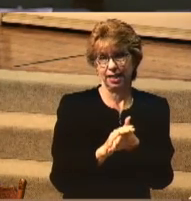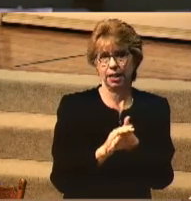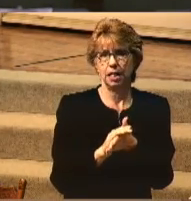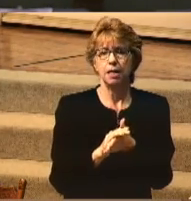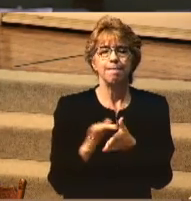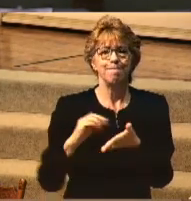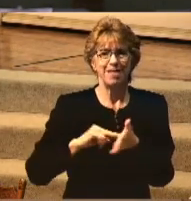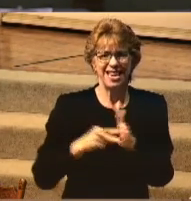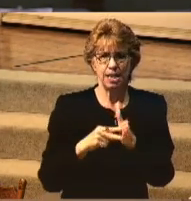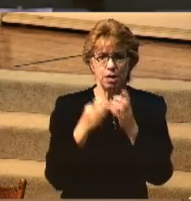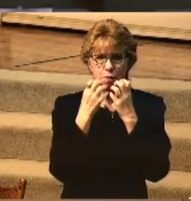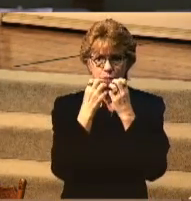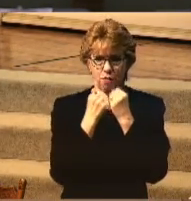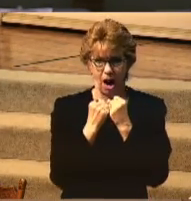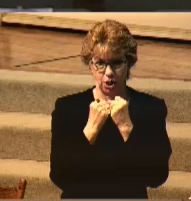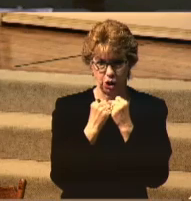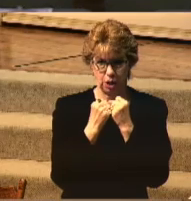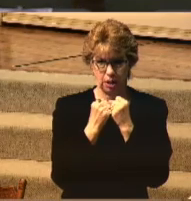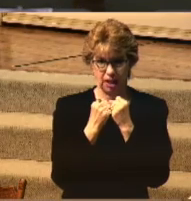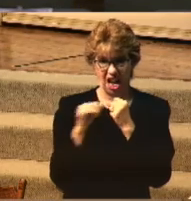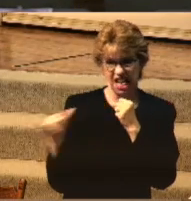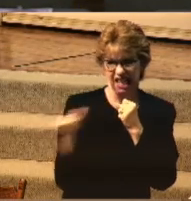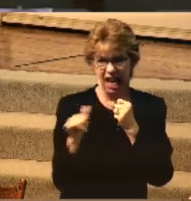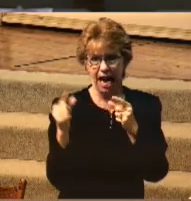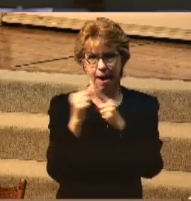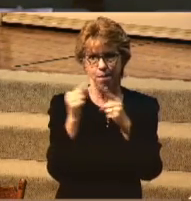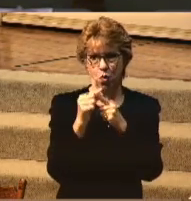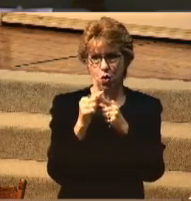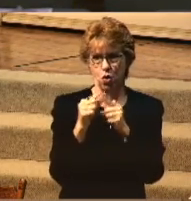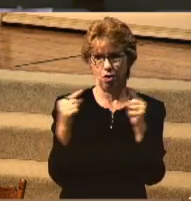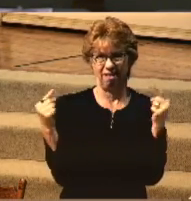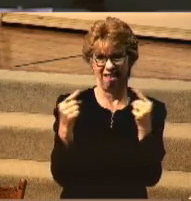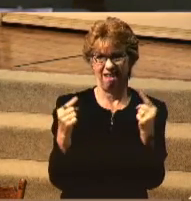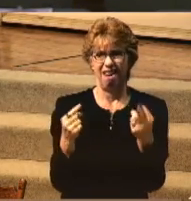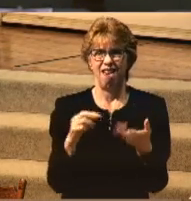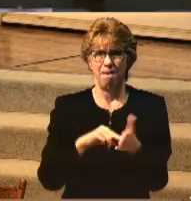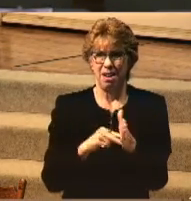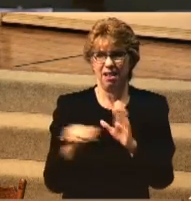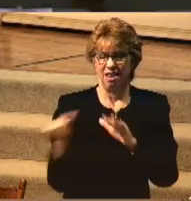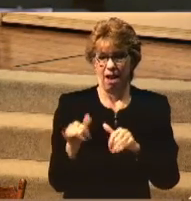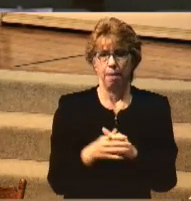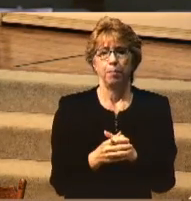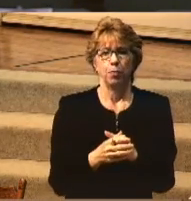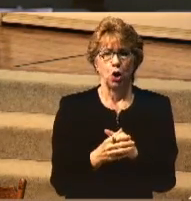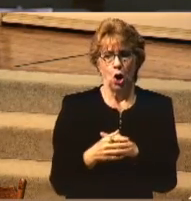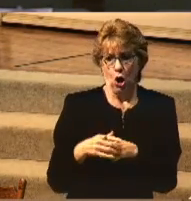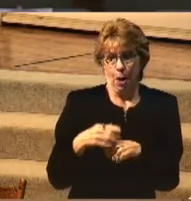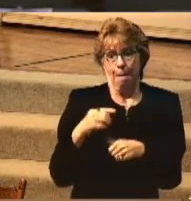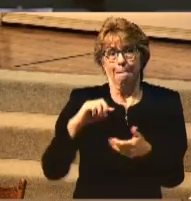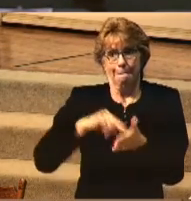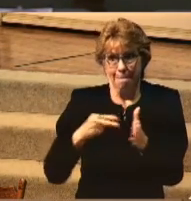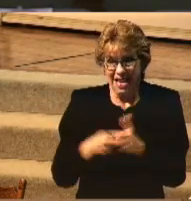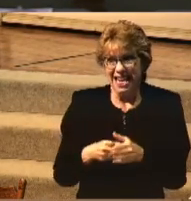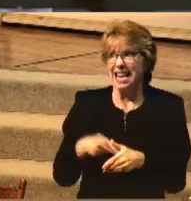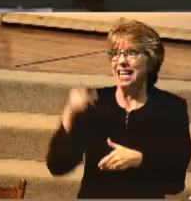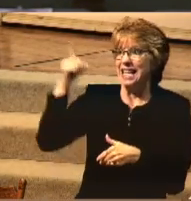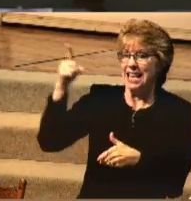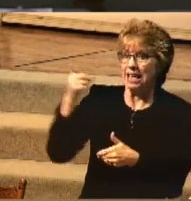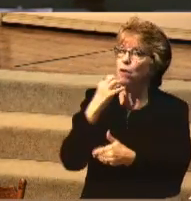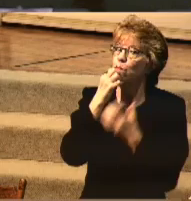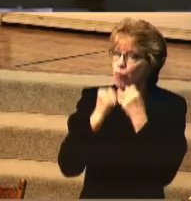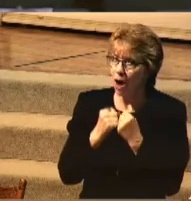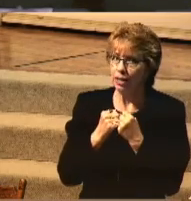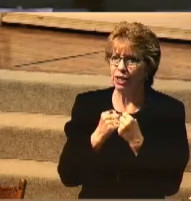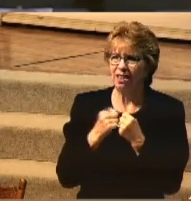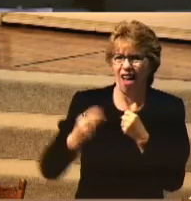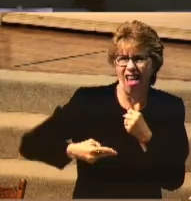precious. The same exact word. "Unto you, therefore, which believe, he is precious." The high price,